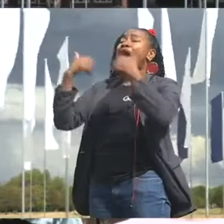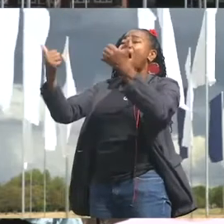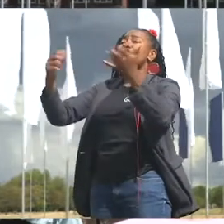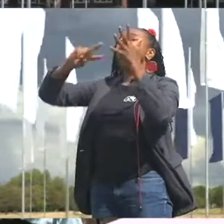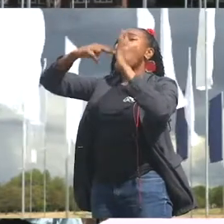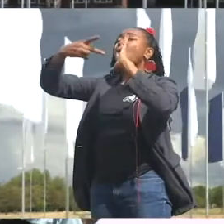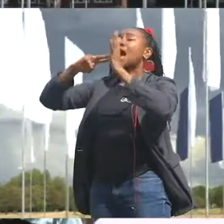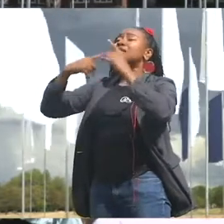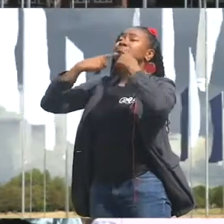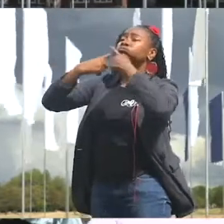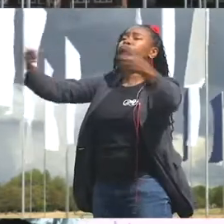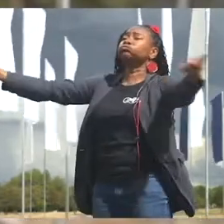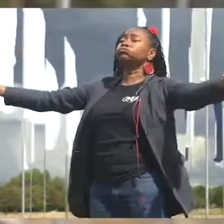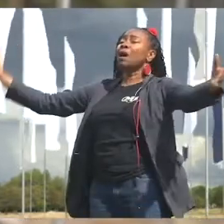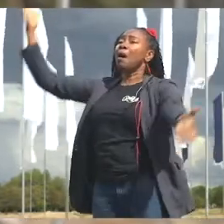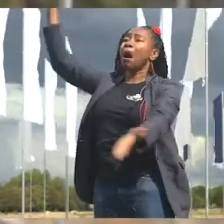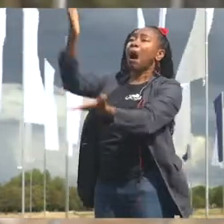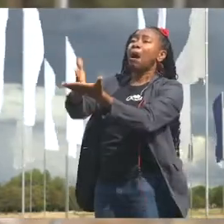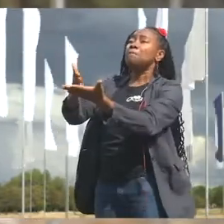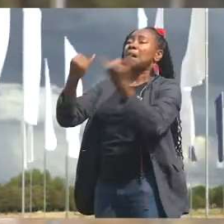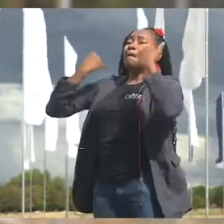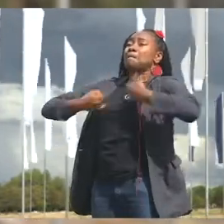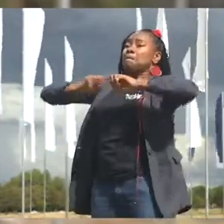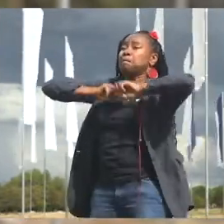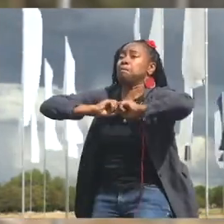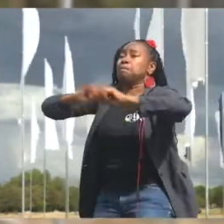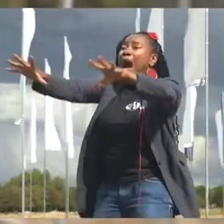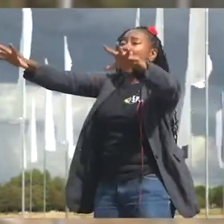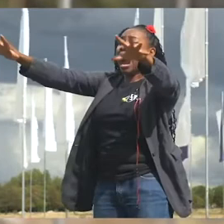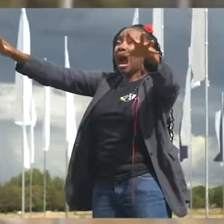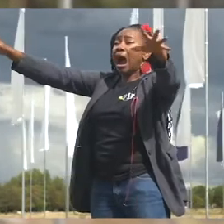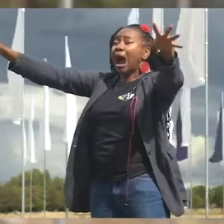now officially a pandemic, spreading freely across the world.